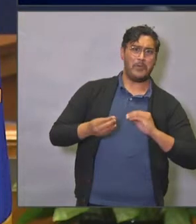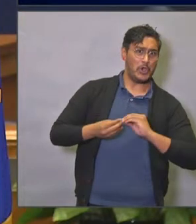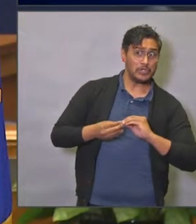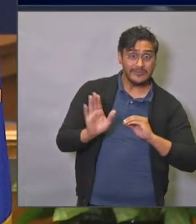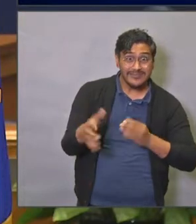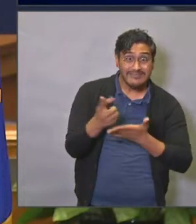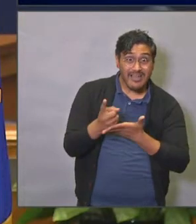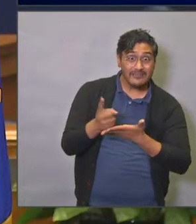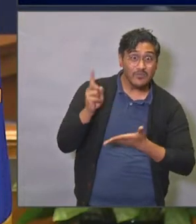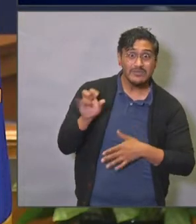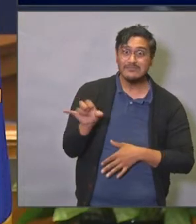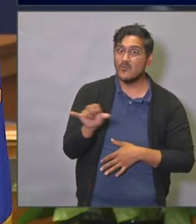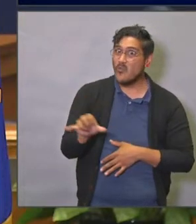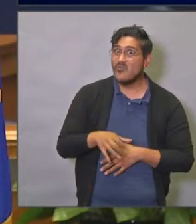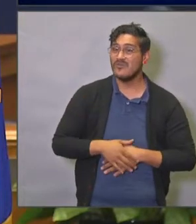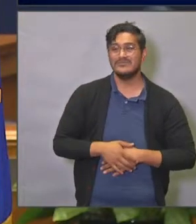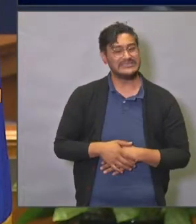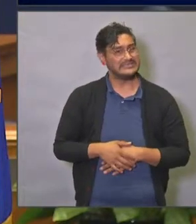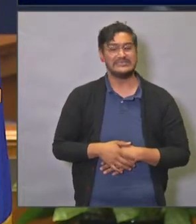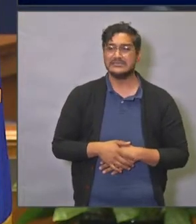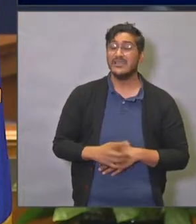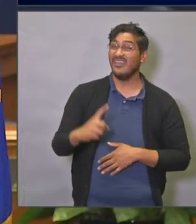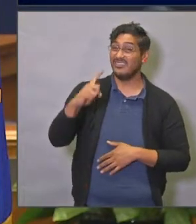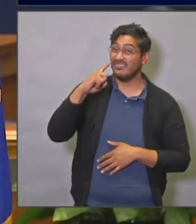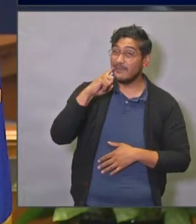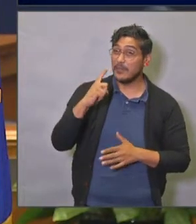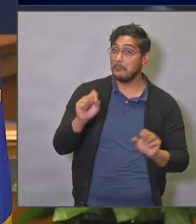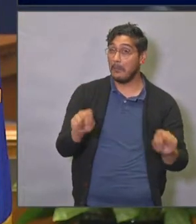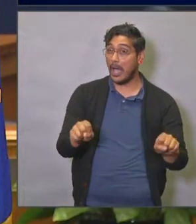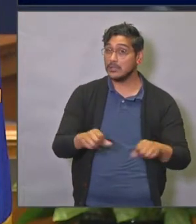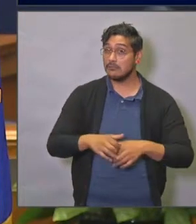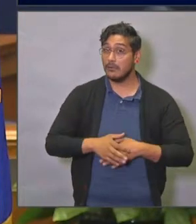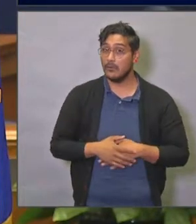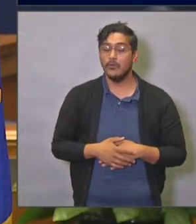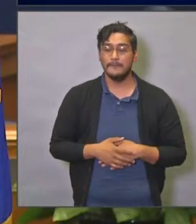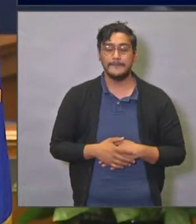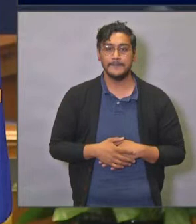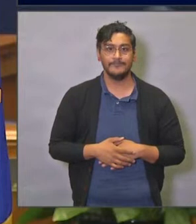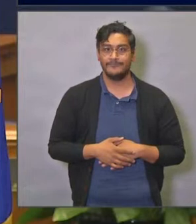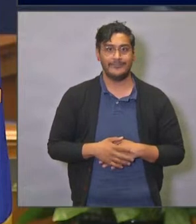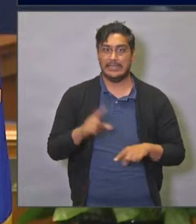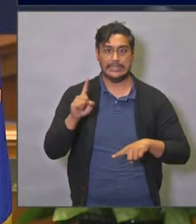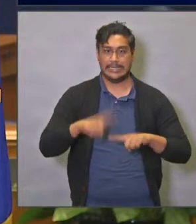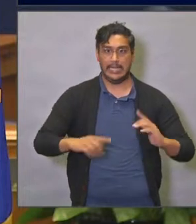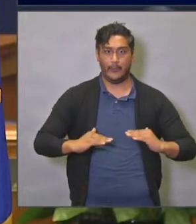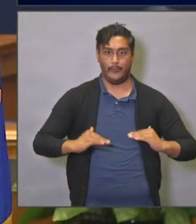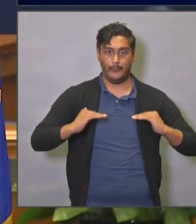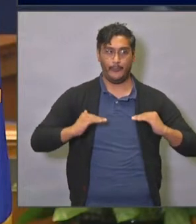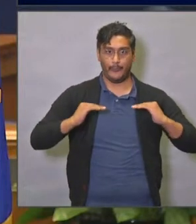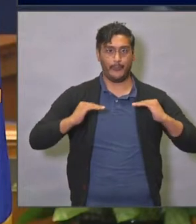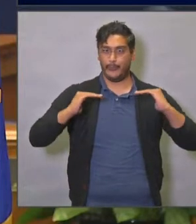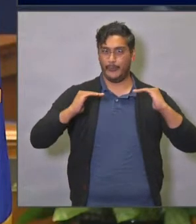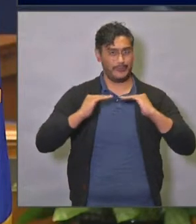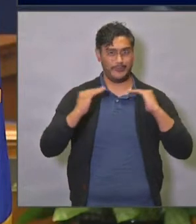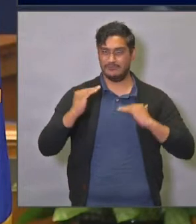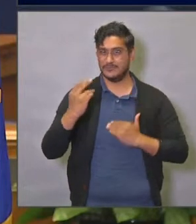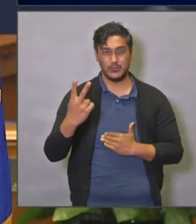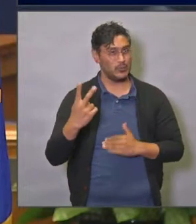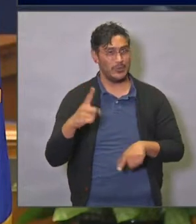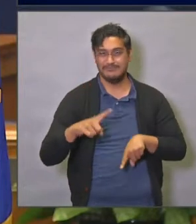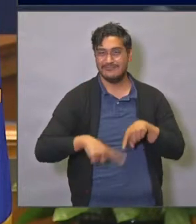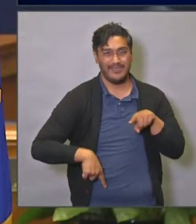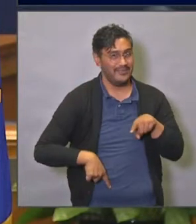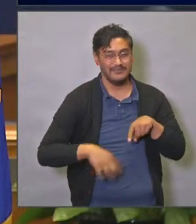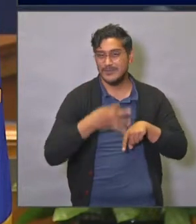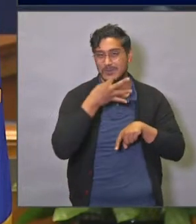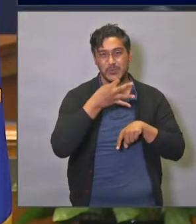in fact, that could allow us to not be able to make movement into Tier 2 in